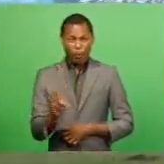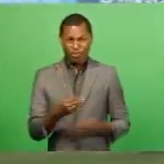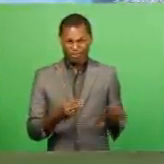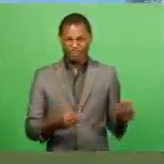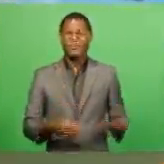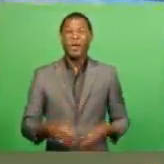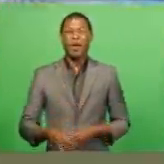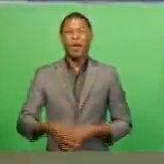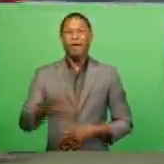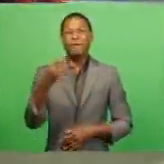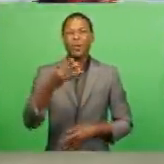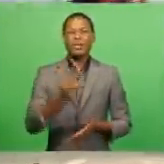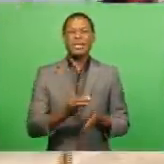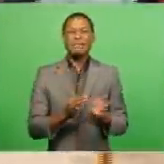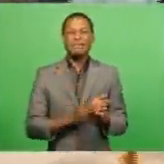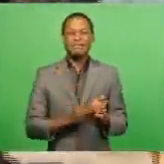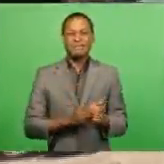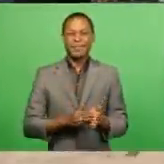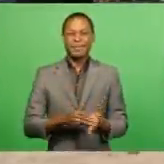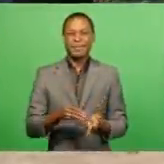14-meter mark in the Fiji finals.